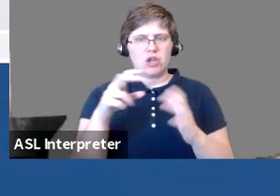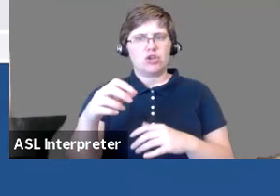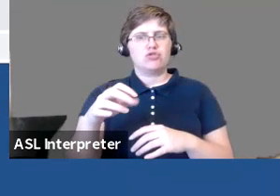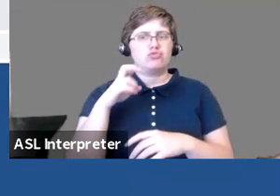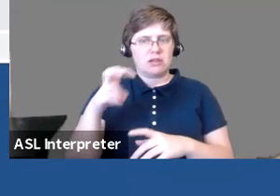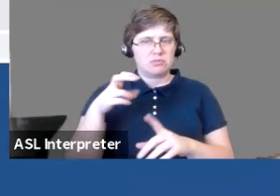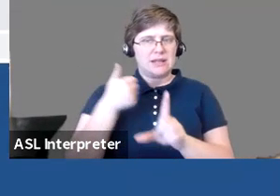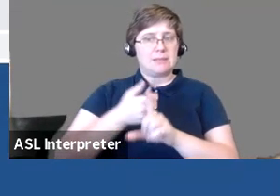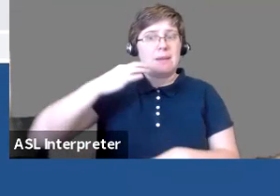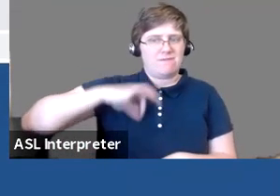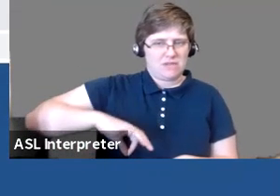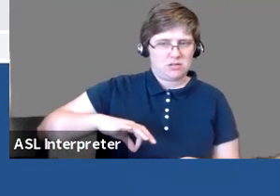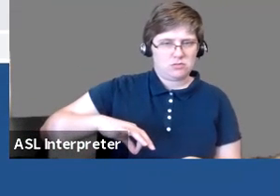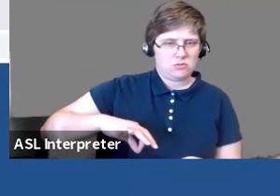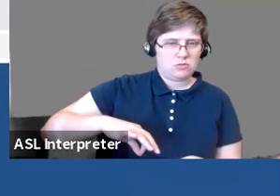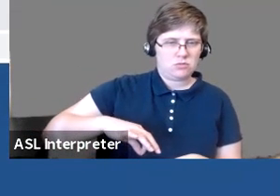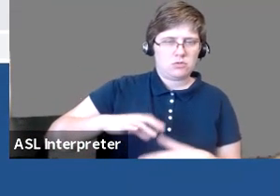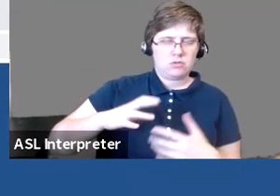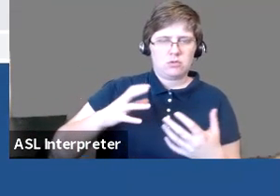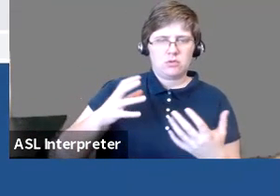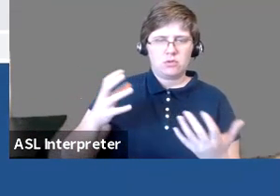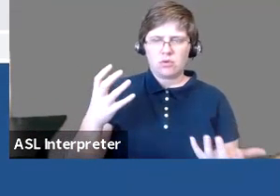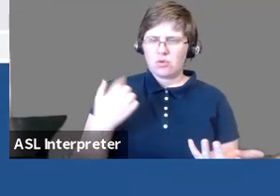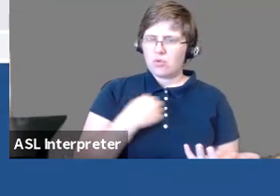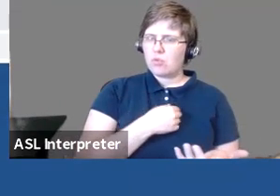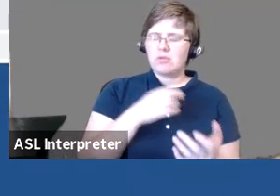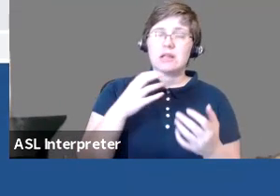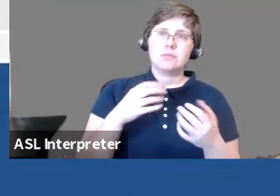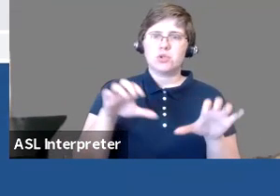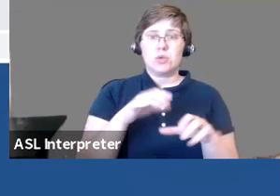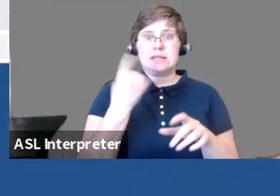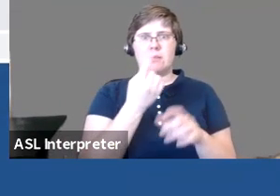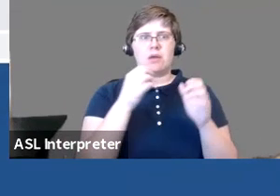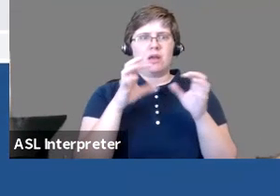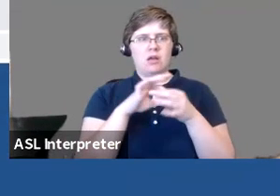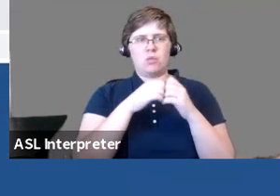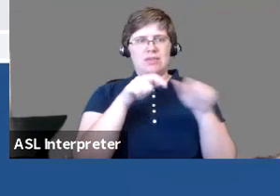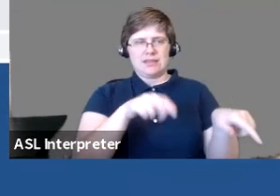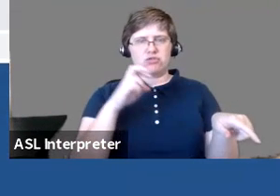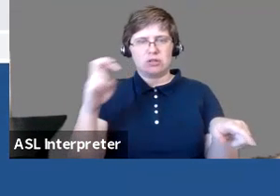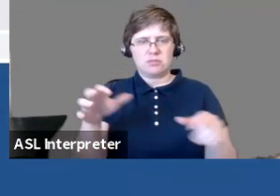and the like. And, you know, we're not, by doing something in this transportation